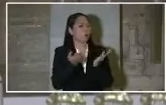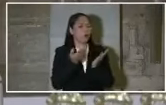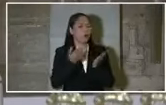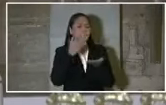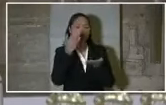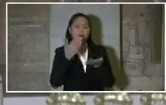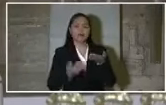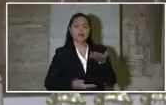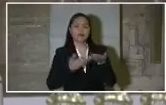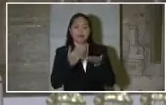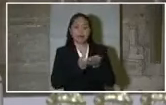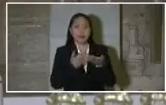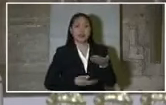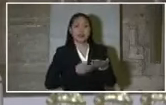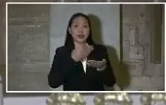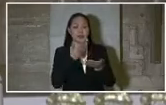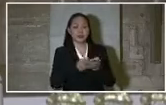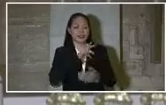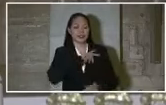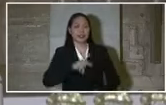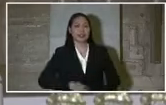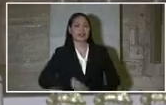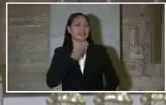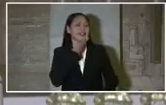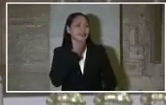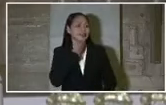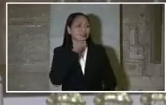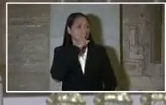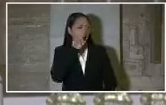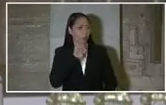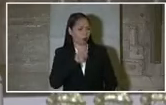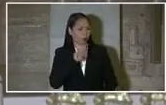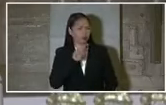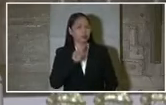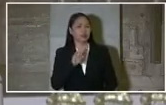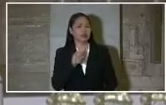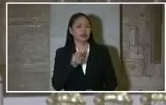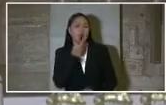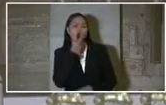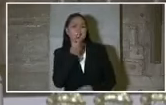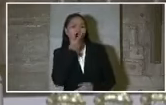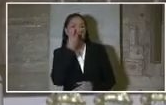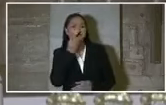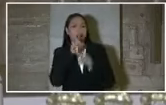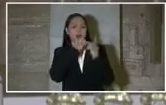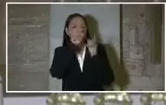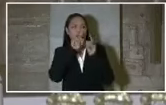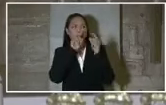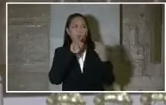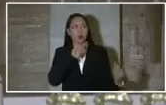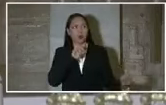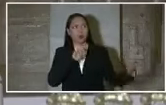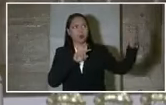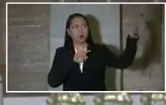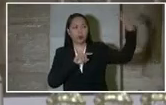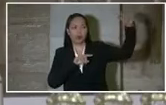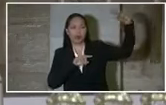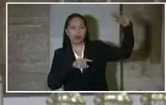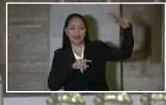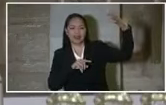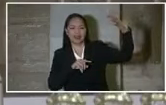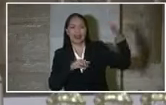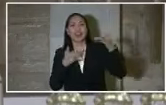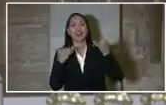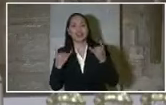newborn King of the Jews? We saw his star at its rising and have come to do